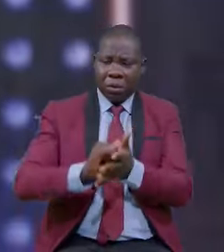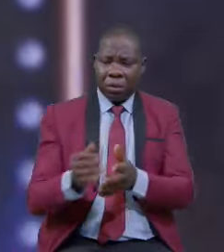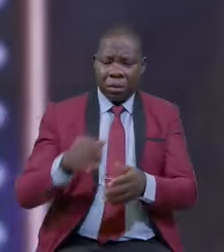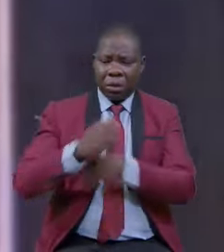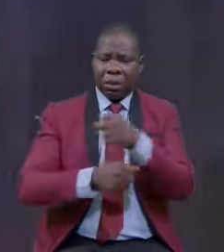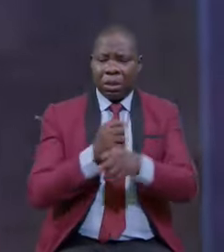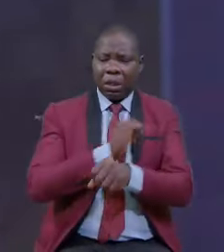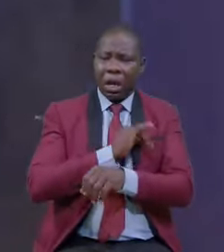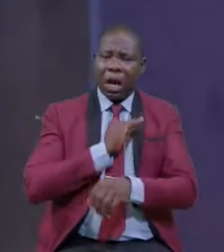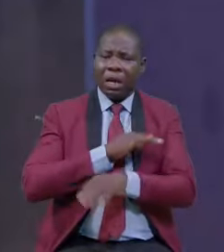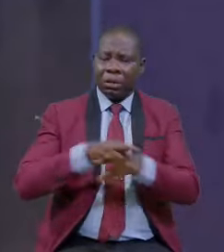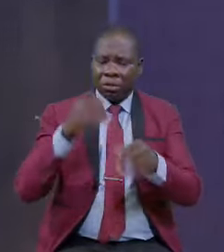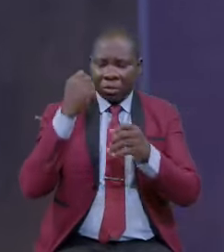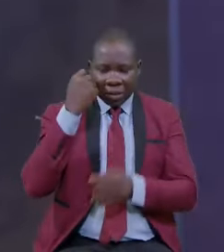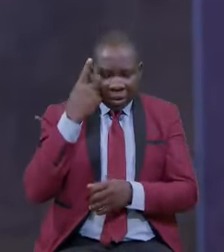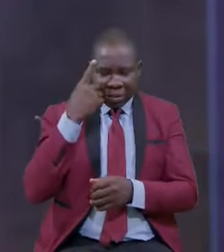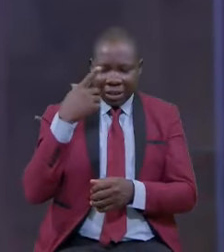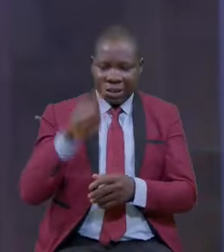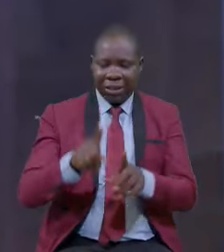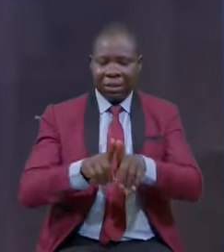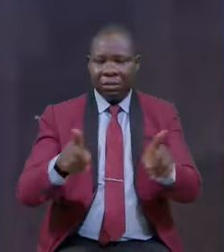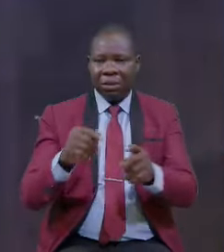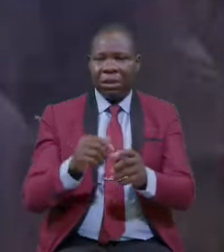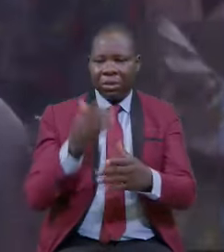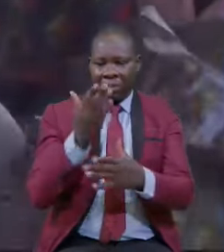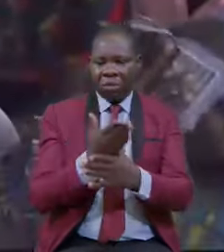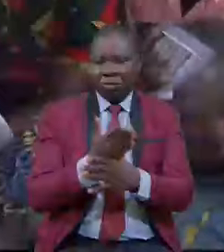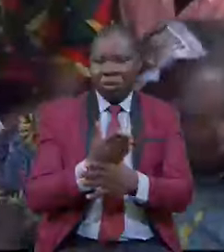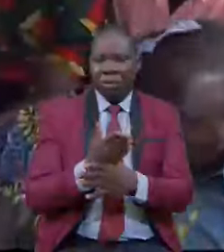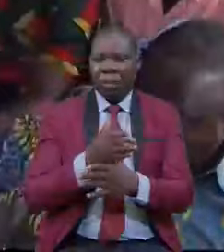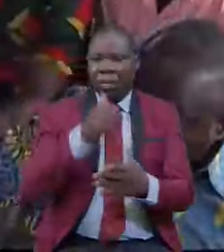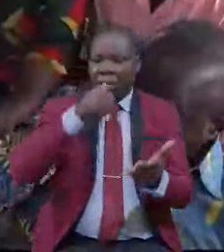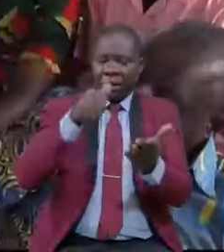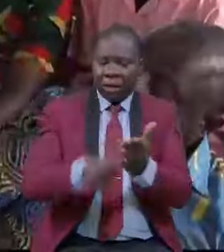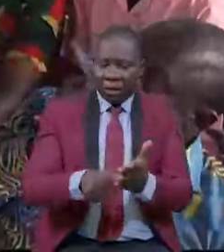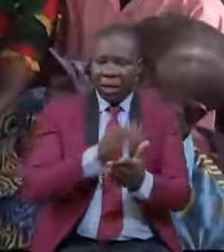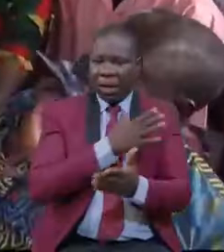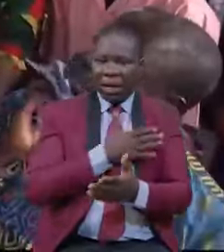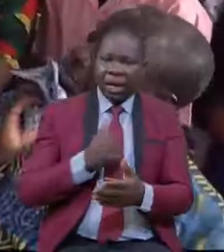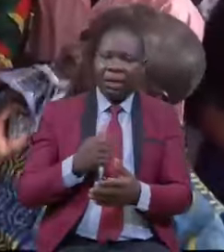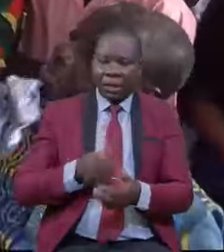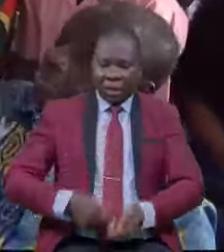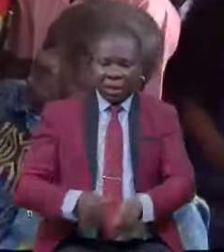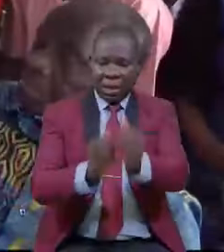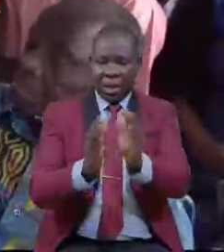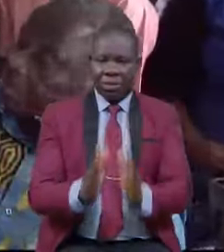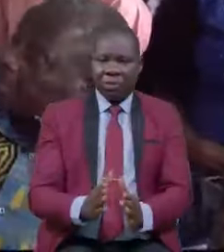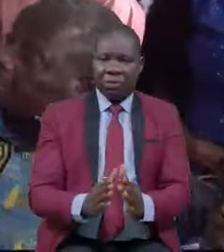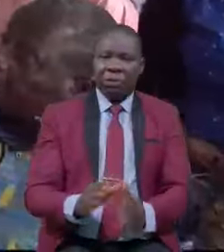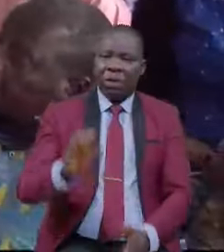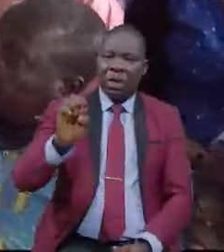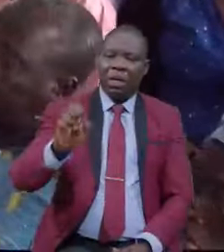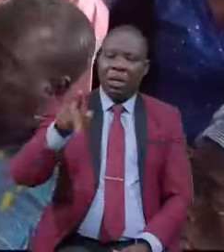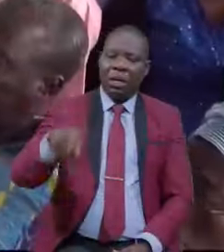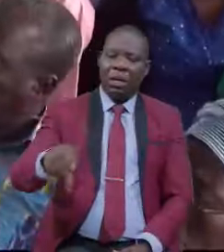and apostle. Didn't know. Just simple. Just ignorant. I just a jolly